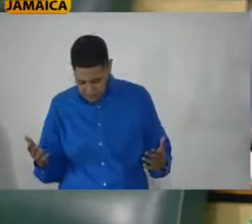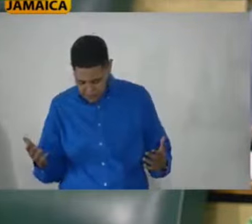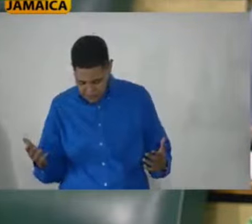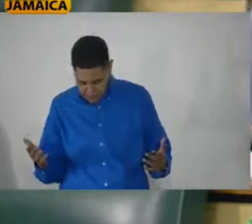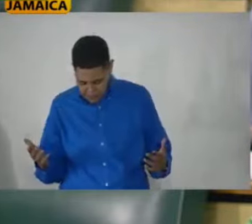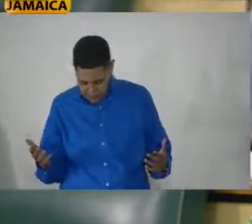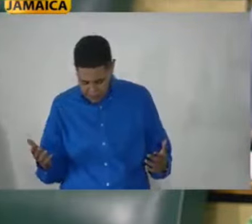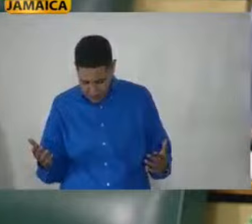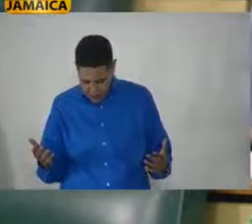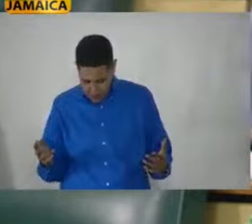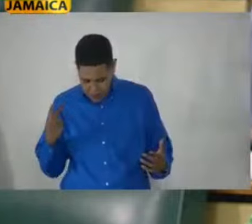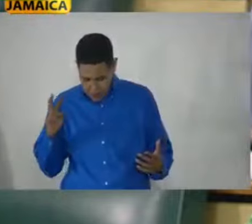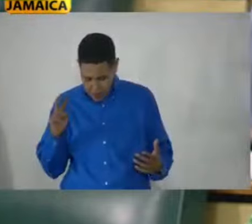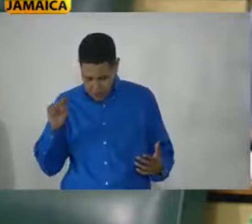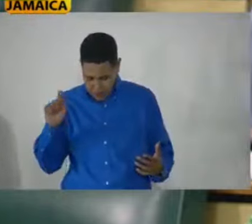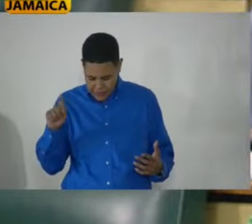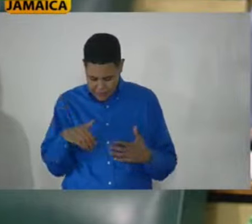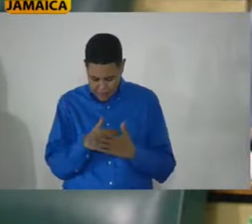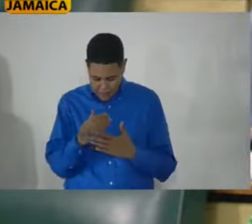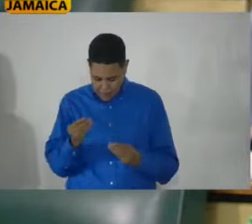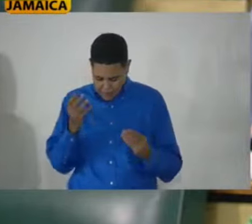address 2 of the revenue measures.